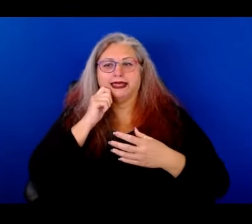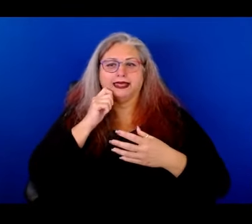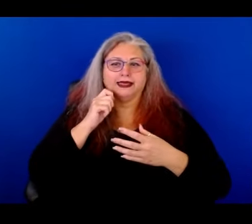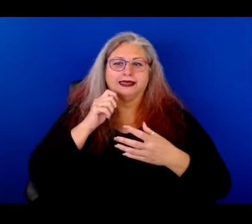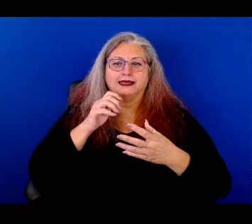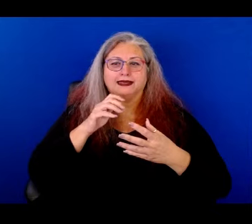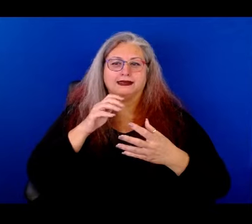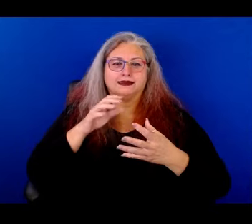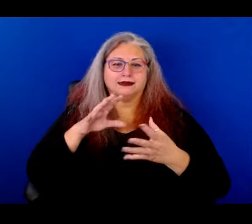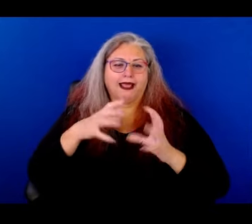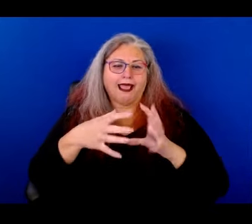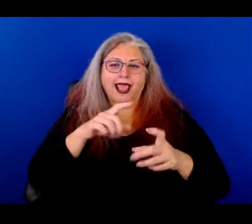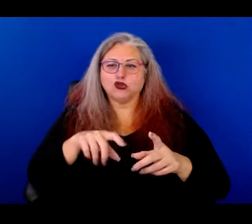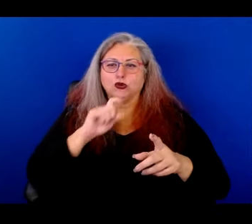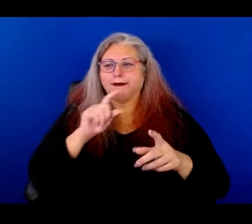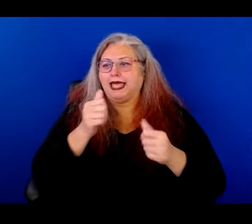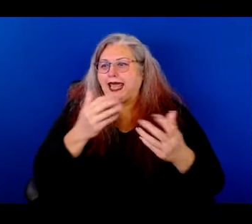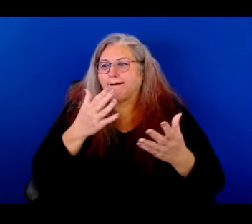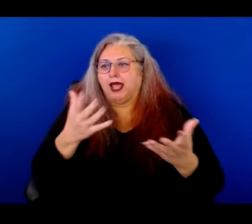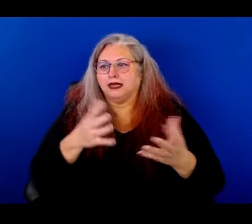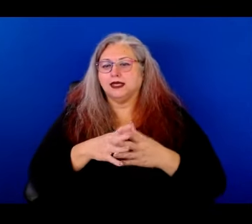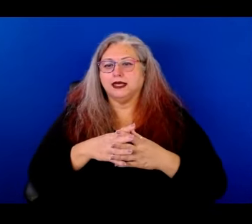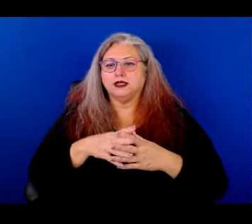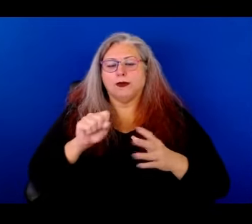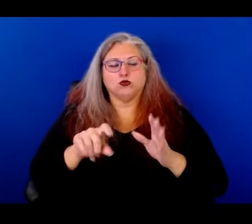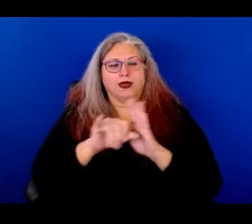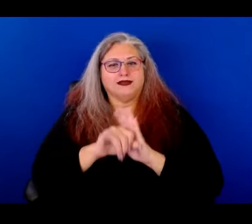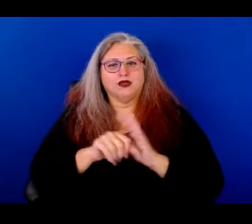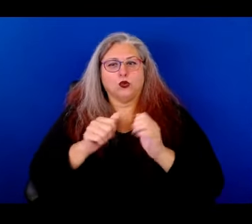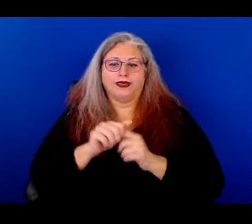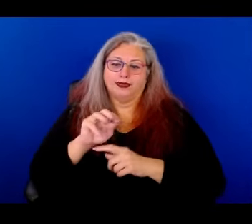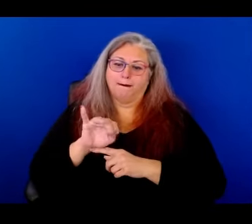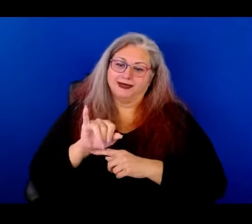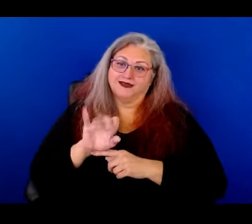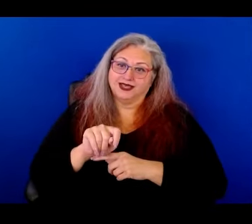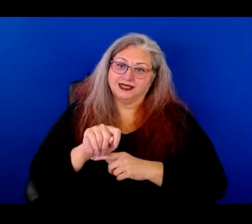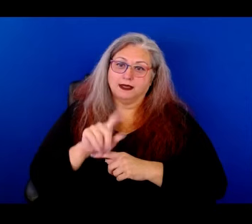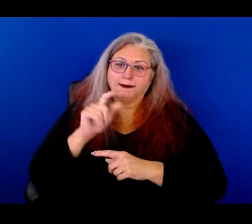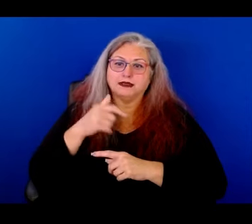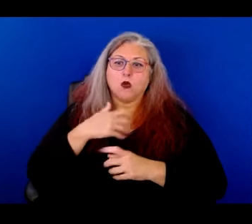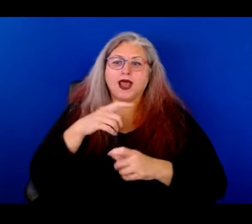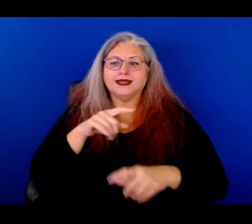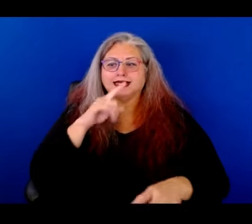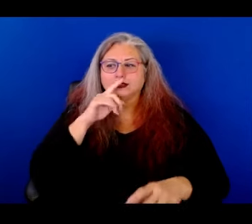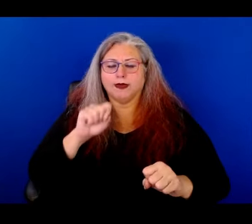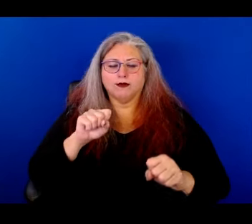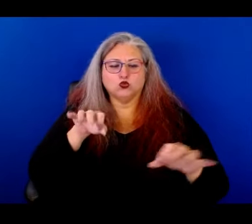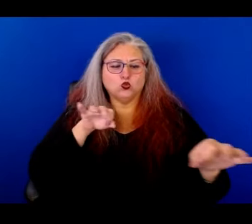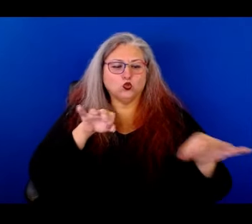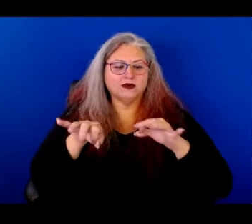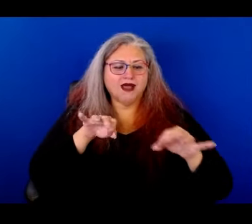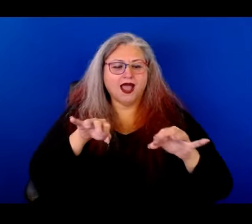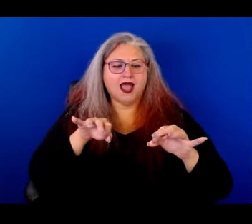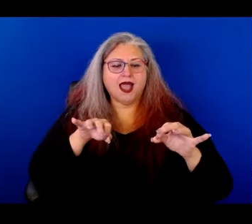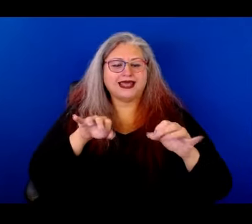baked clay, could be anyone you want to identify with Misfit, because I wanted kids to be able to define